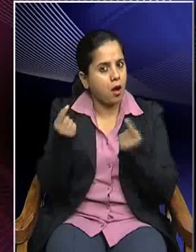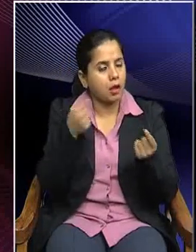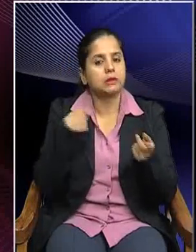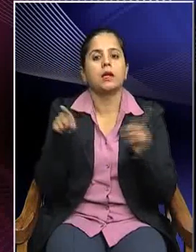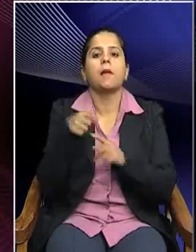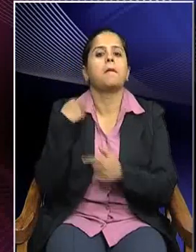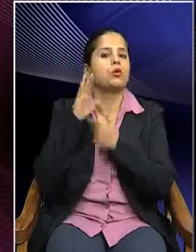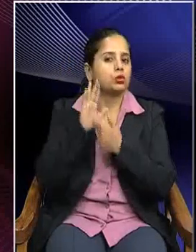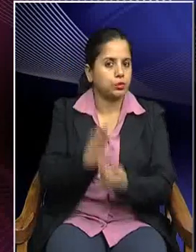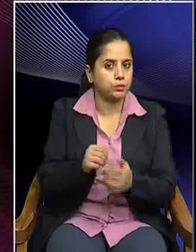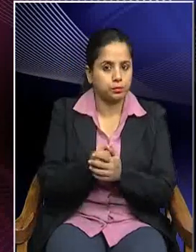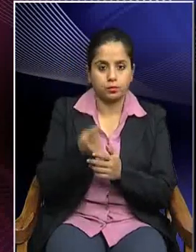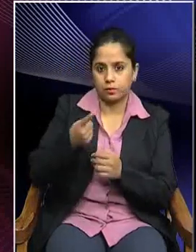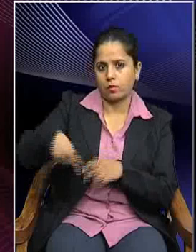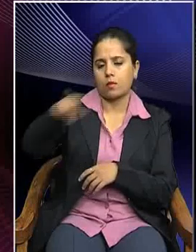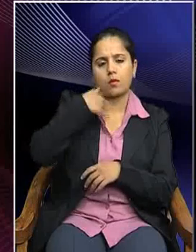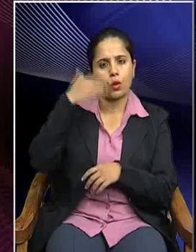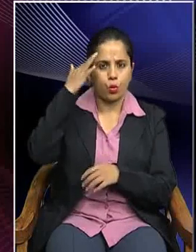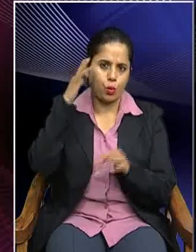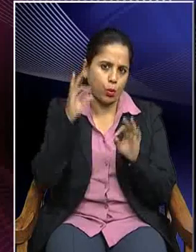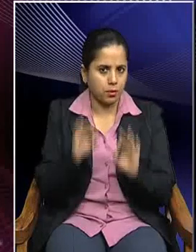him. So all of us know that